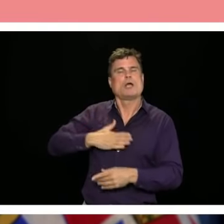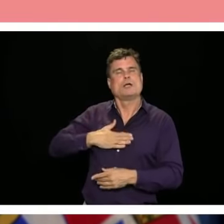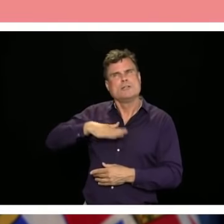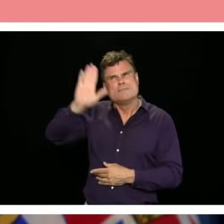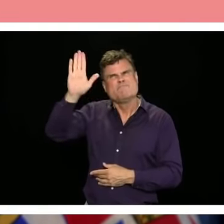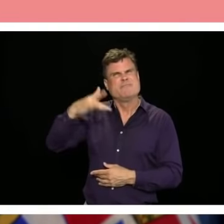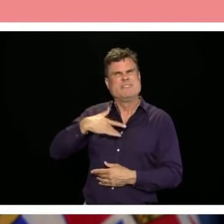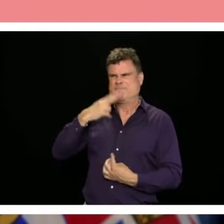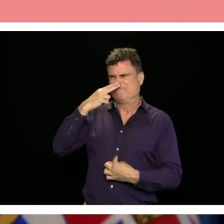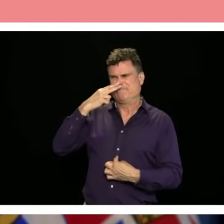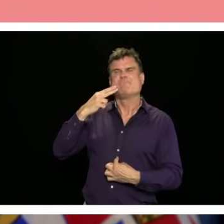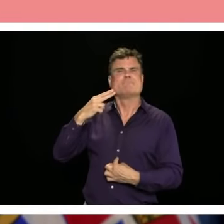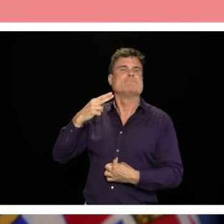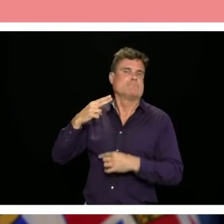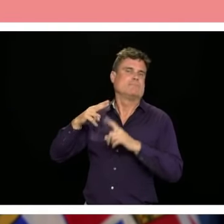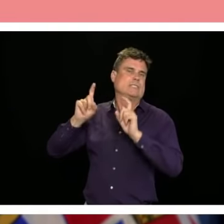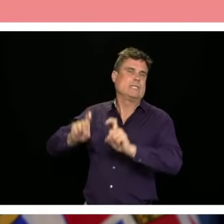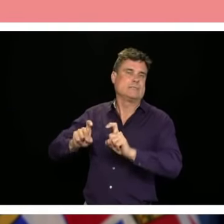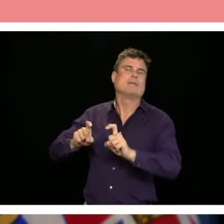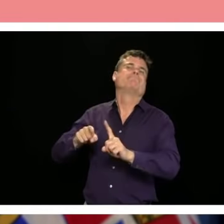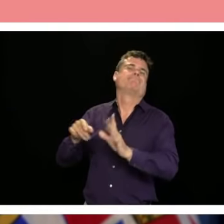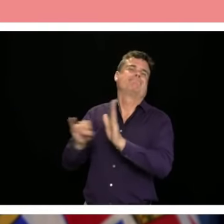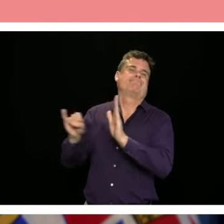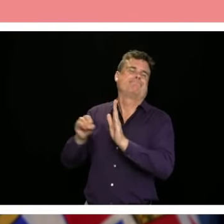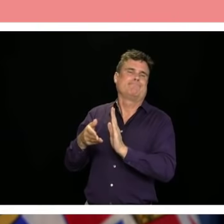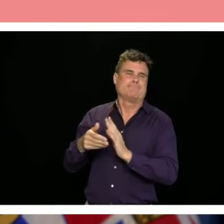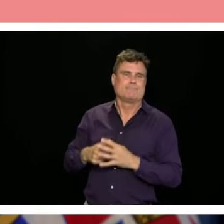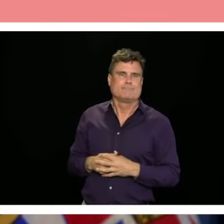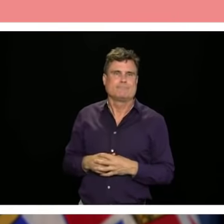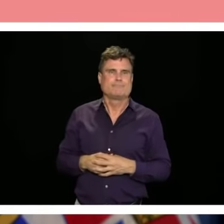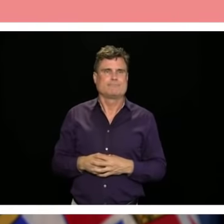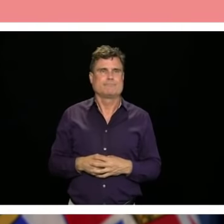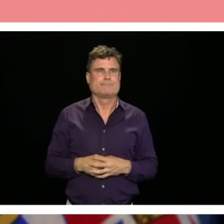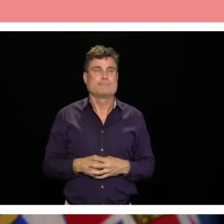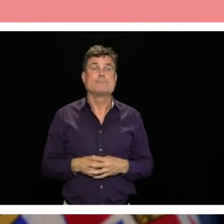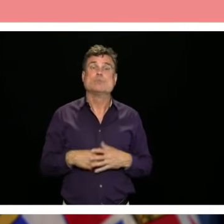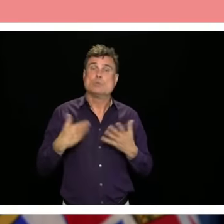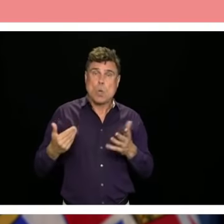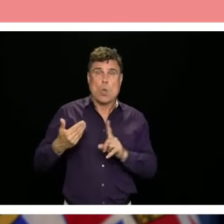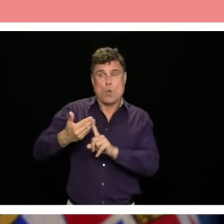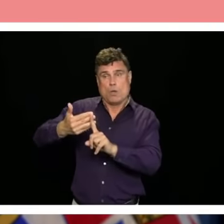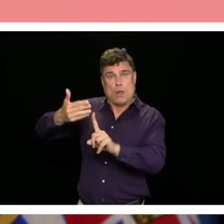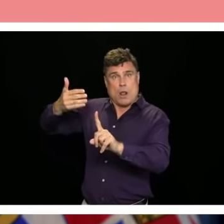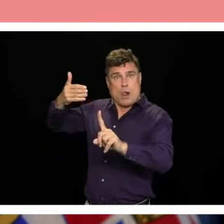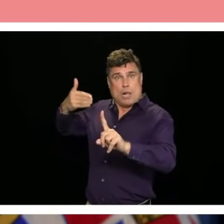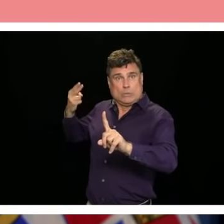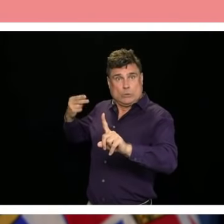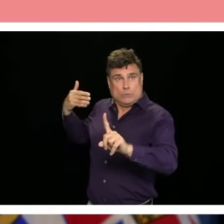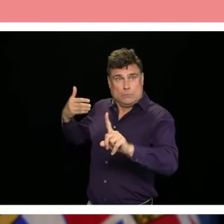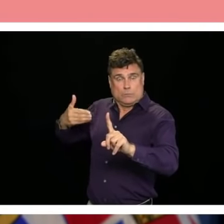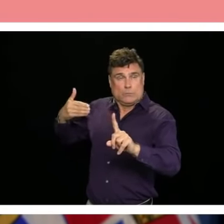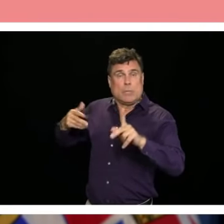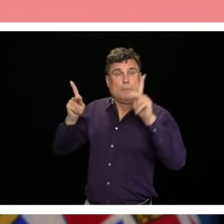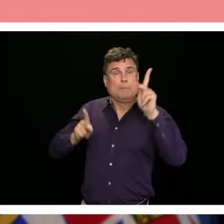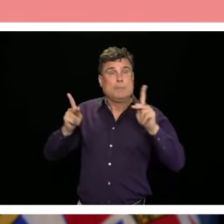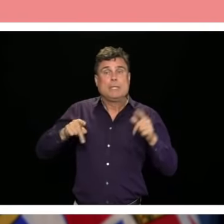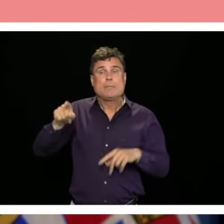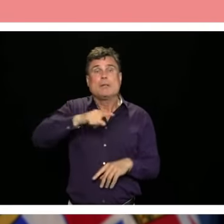and that's how we picked up somebody who had picked up the virus in Iran. So yes, I do think those made a